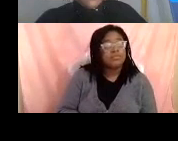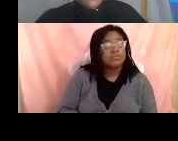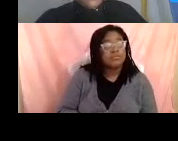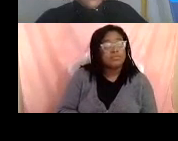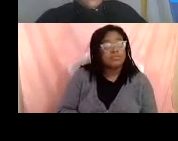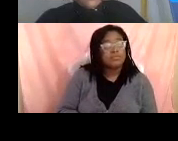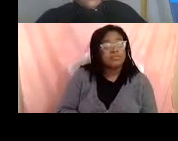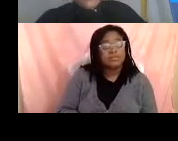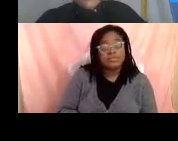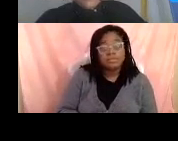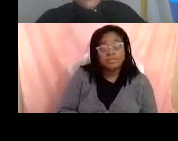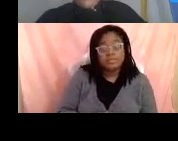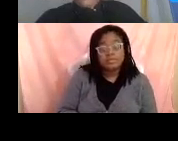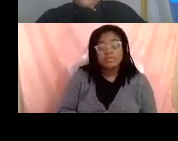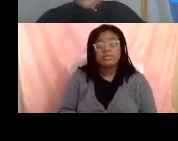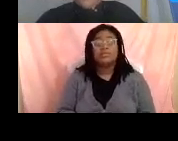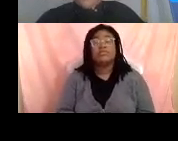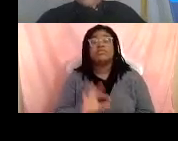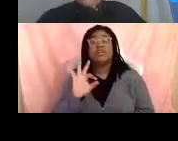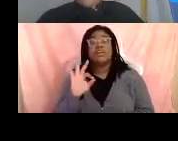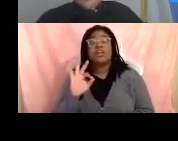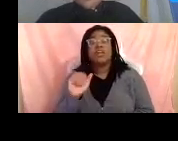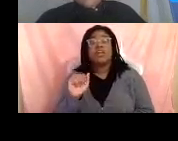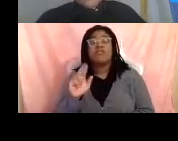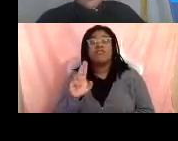Faux inspiration. Hmm.